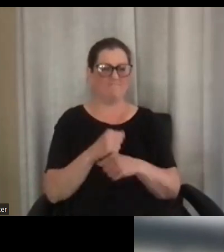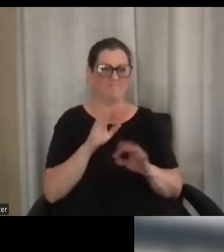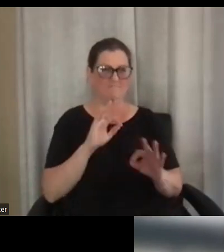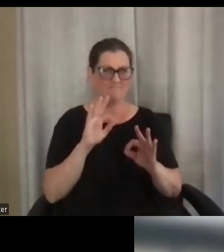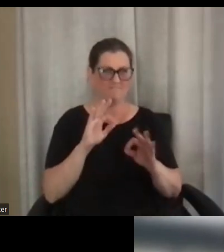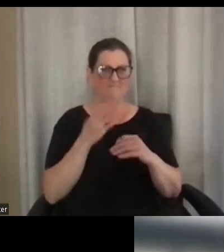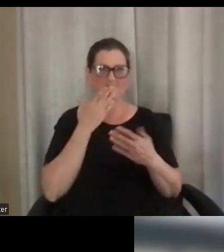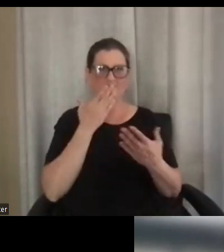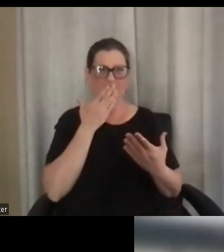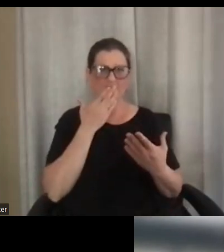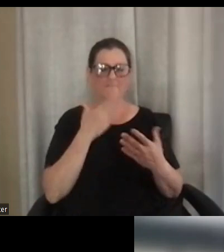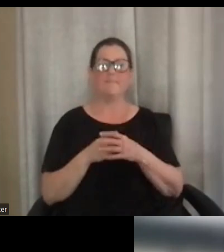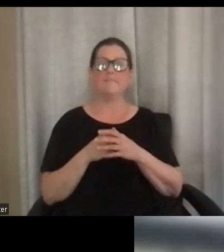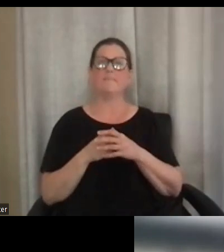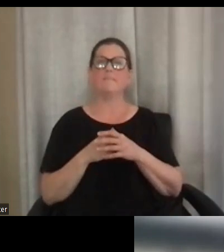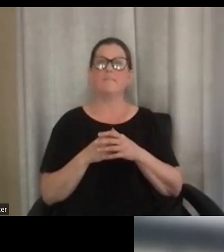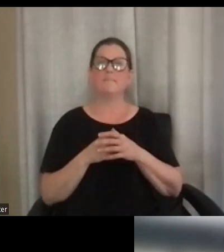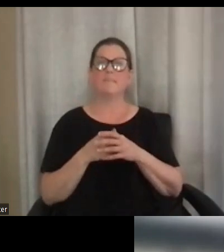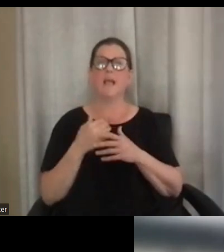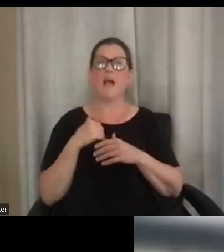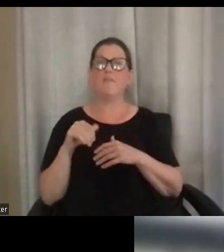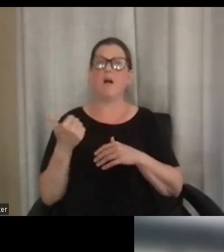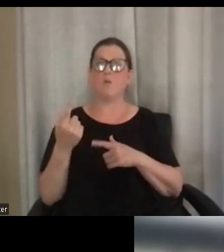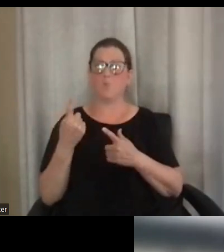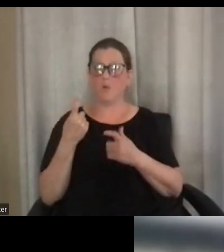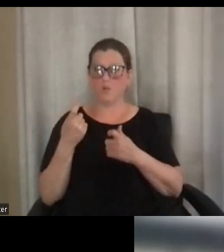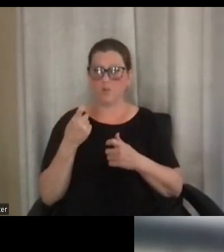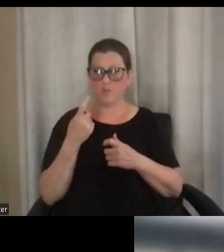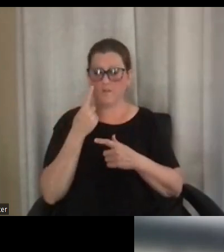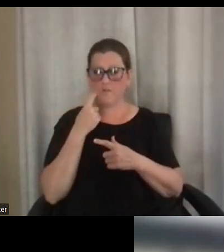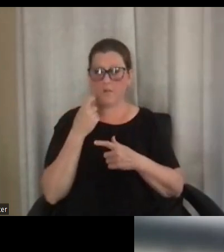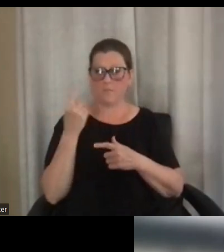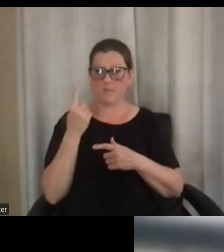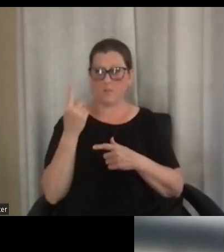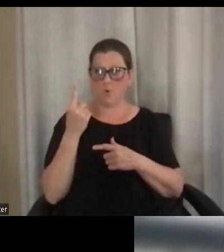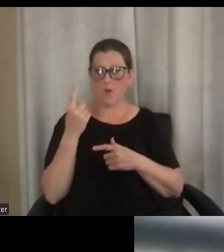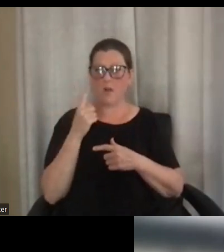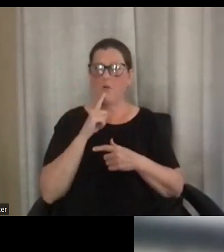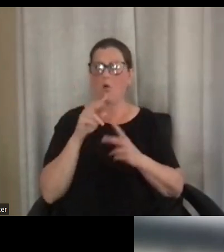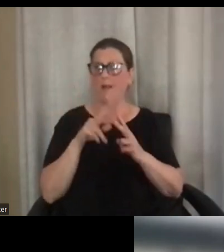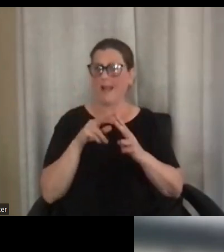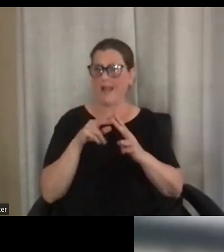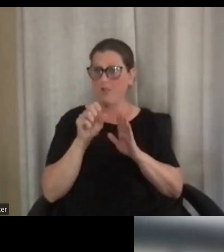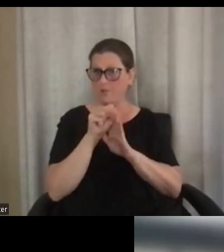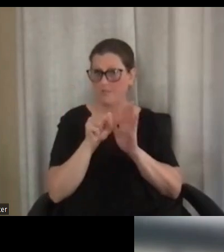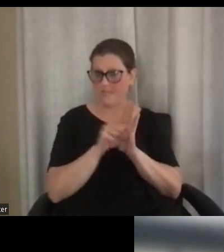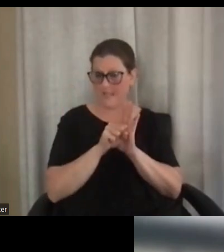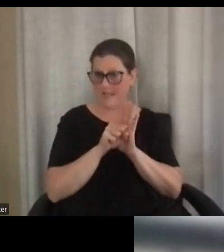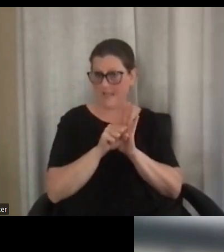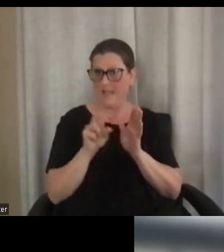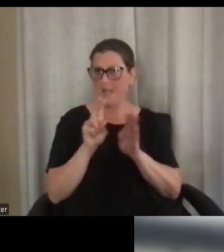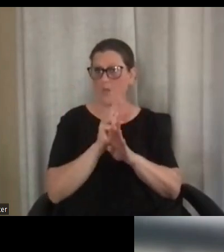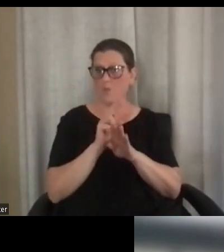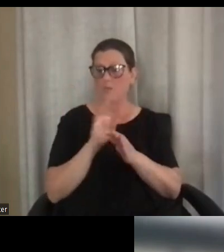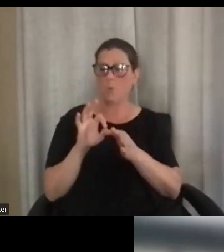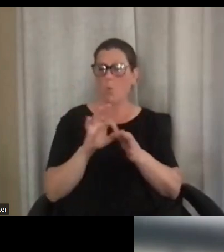We did receive another question from a participant. Are either state using a coordinated